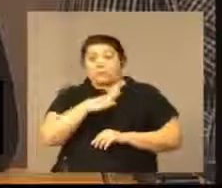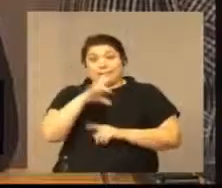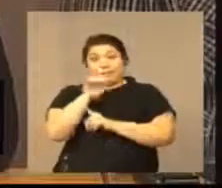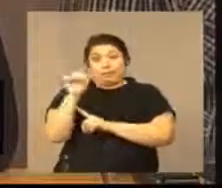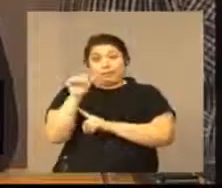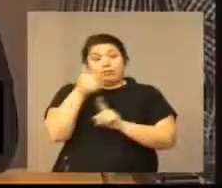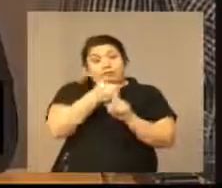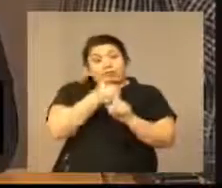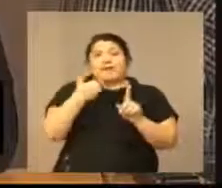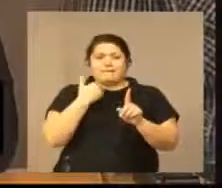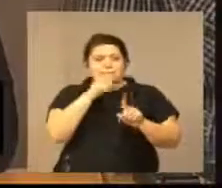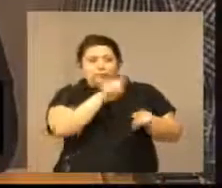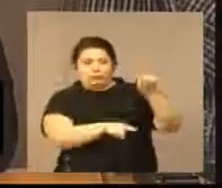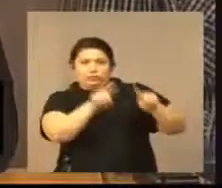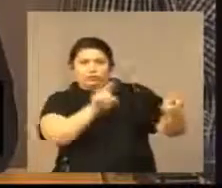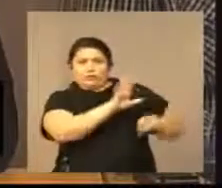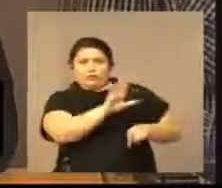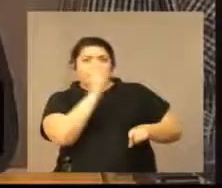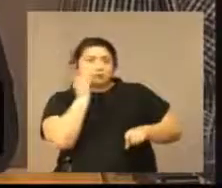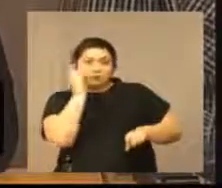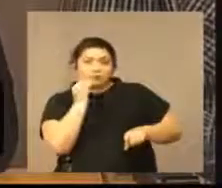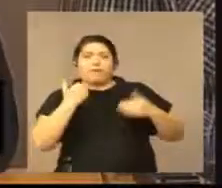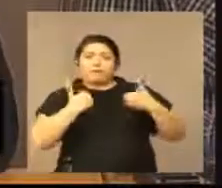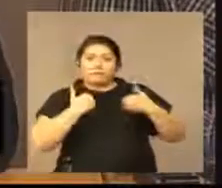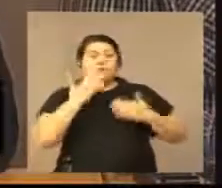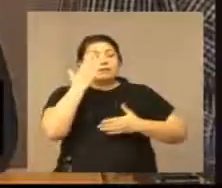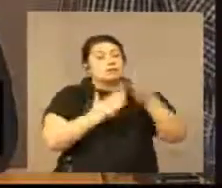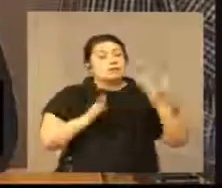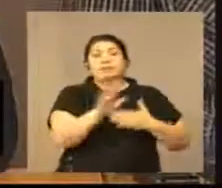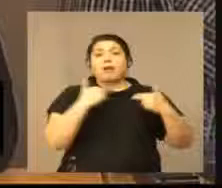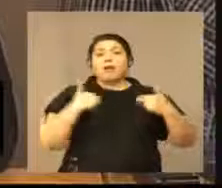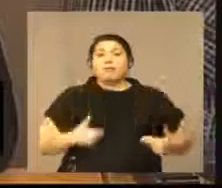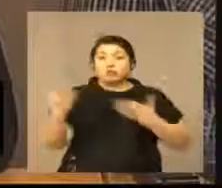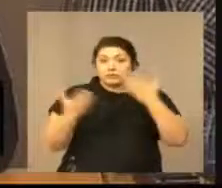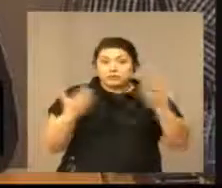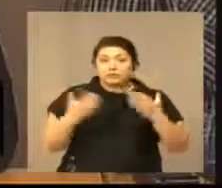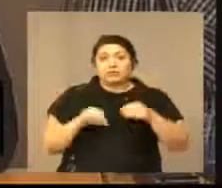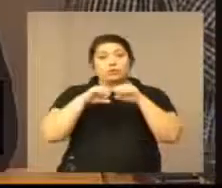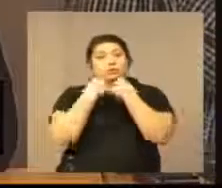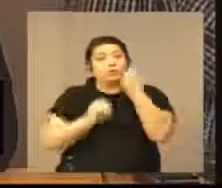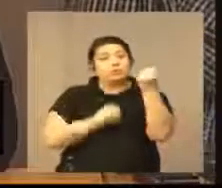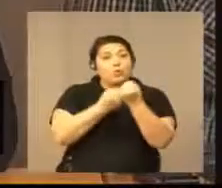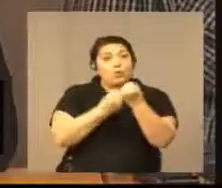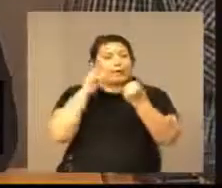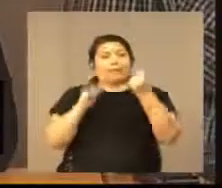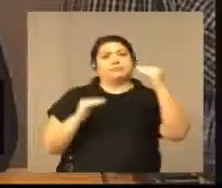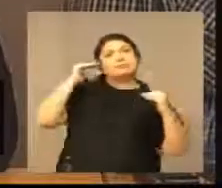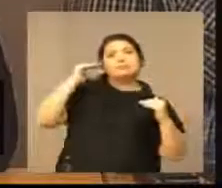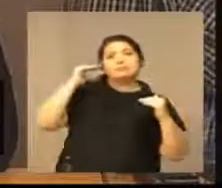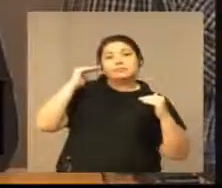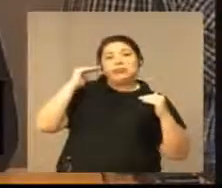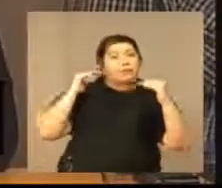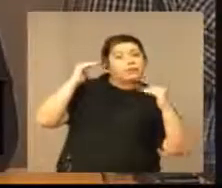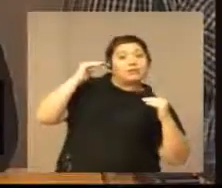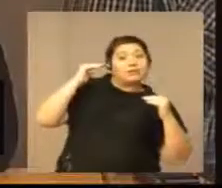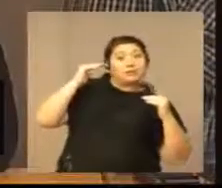diverse experiences and face significant gaps in health services and social supports. These gaps are